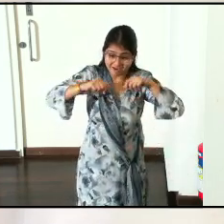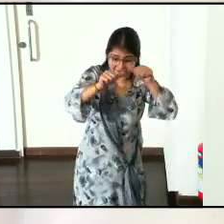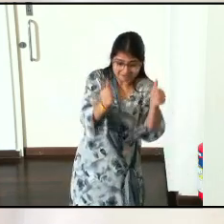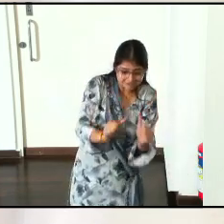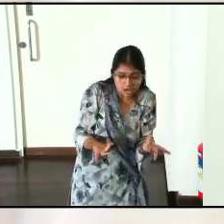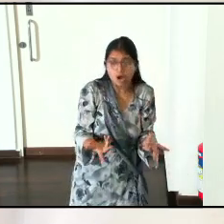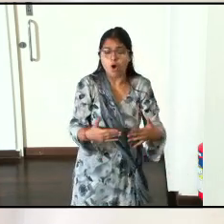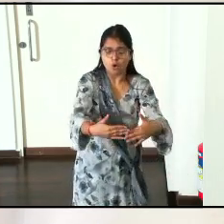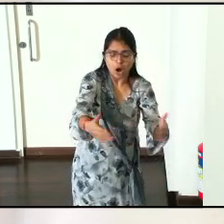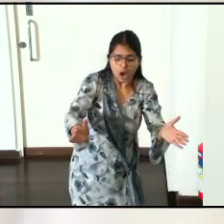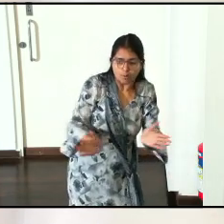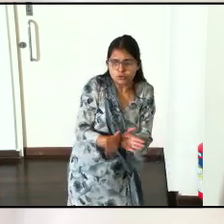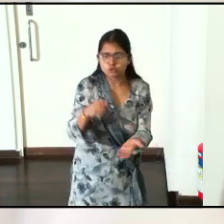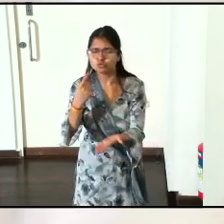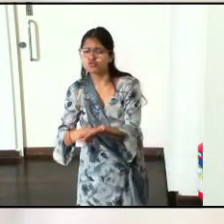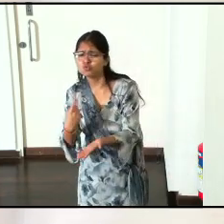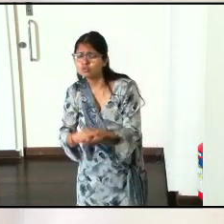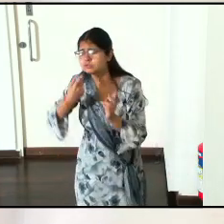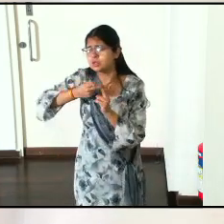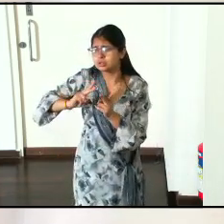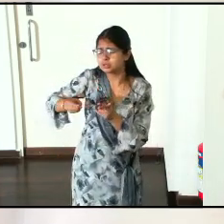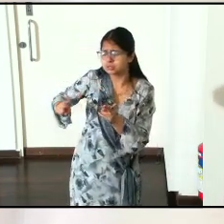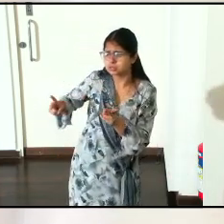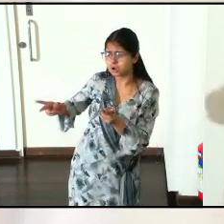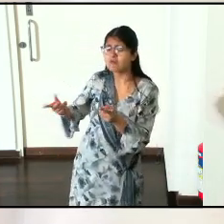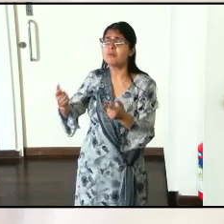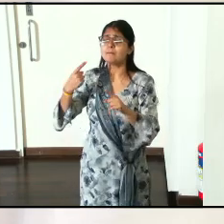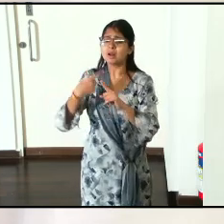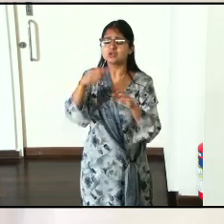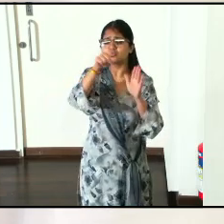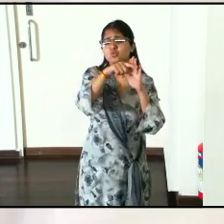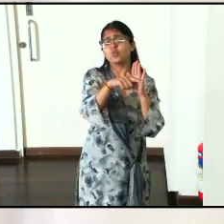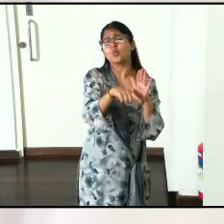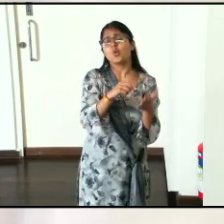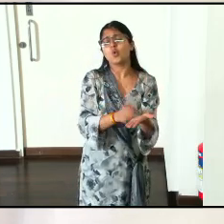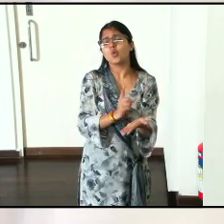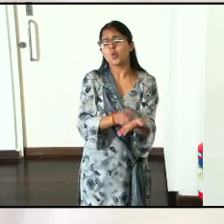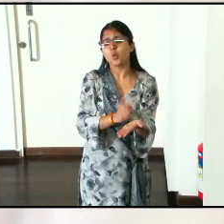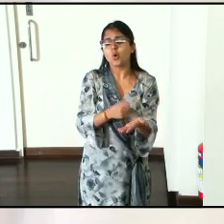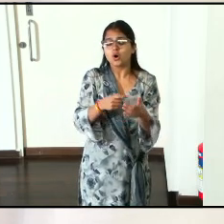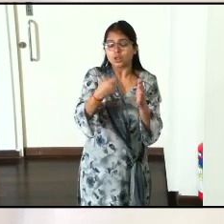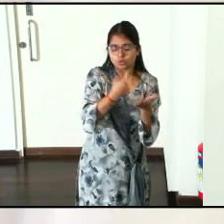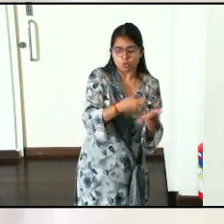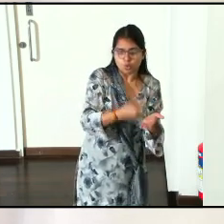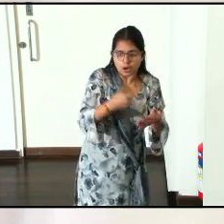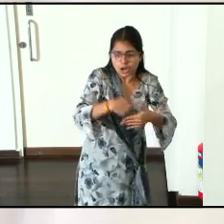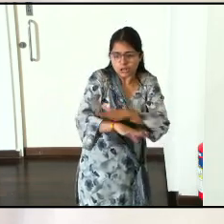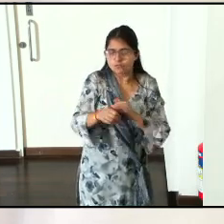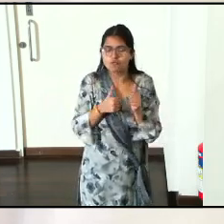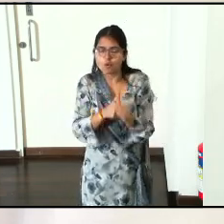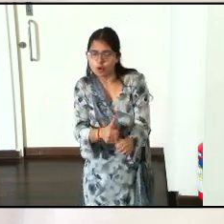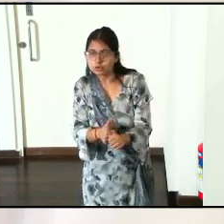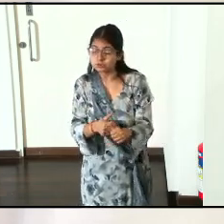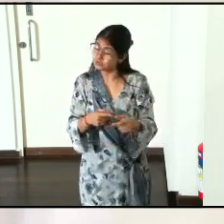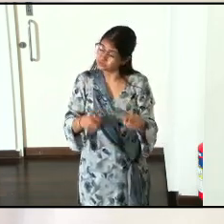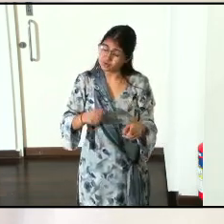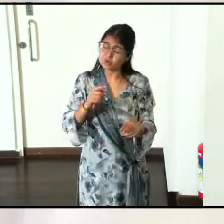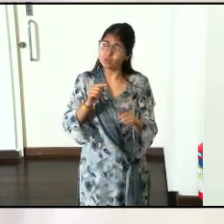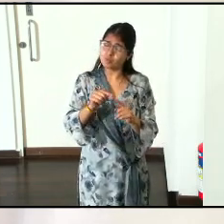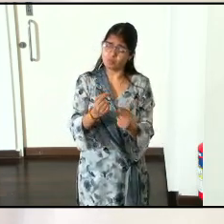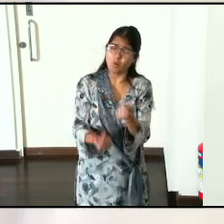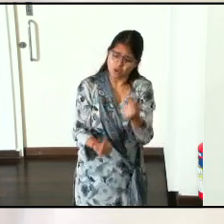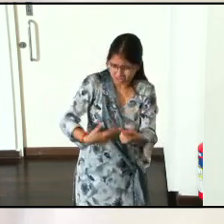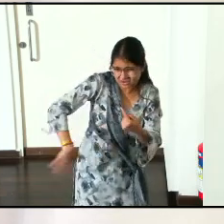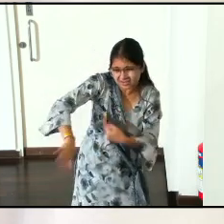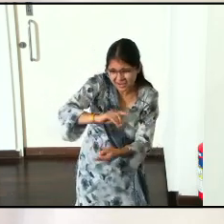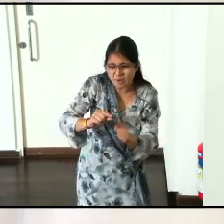community, and the kinds of conditions under which you live in this country, that will shape your politics, right?